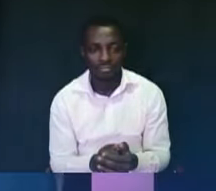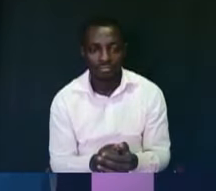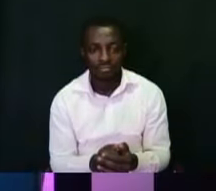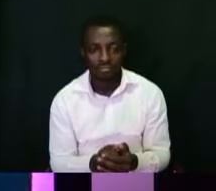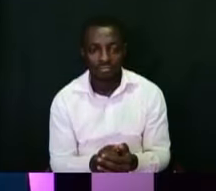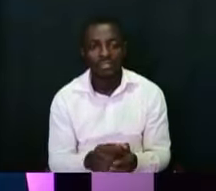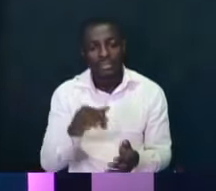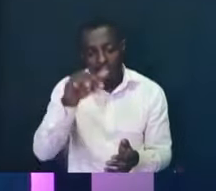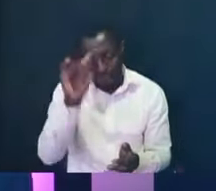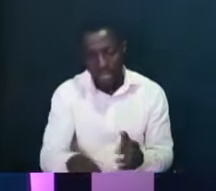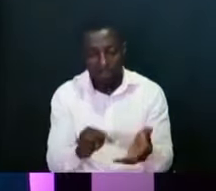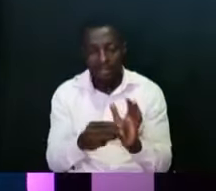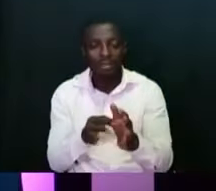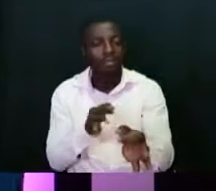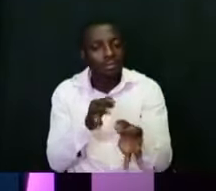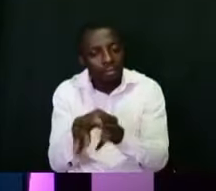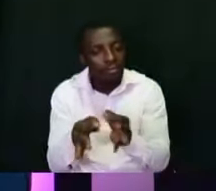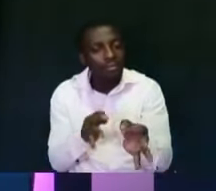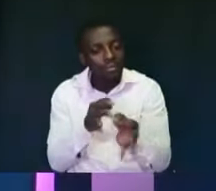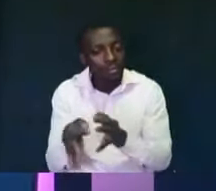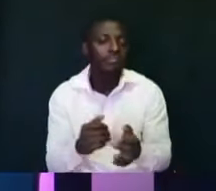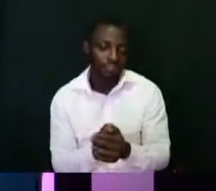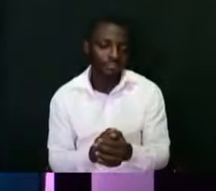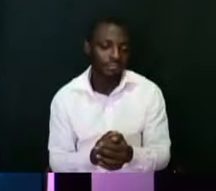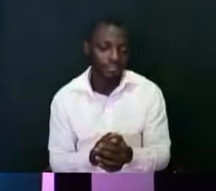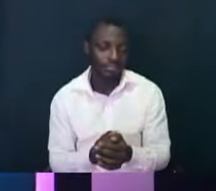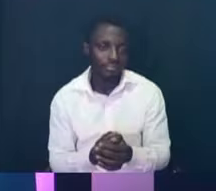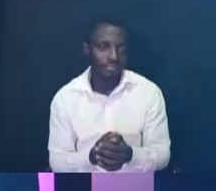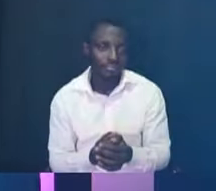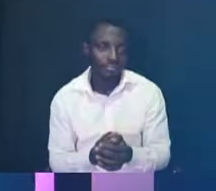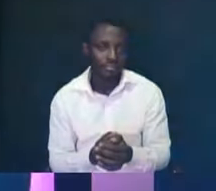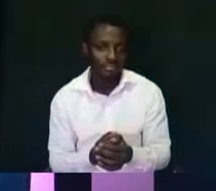That is explain. Eno ninchirichirimu. Teaching is also proving.